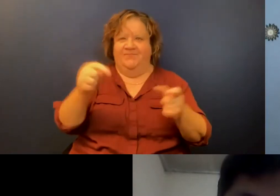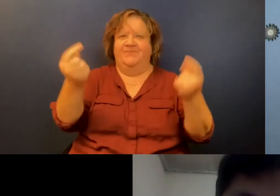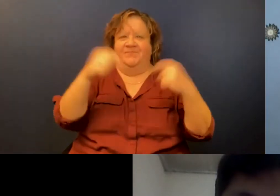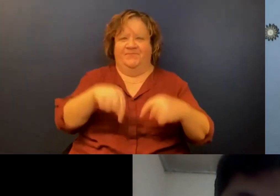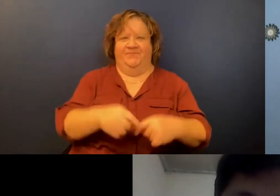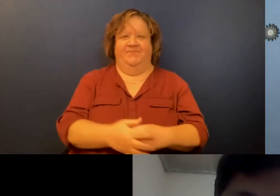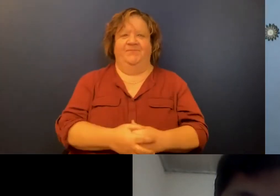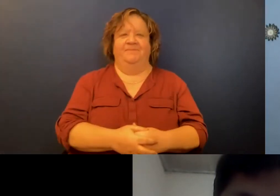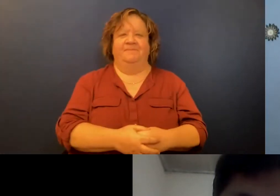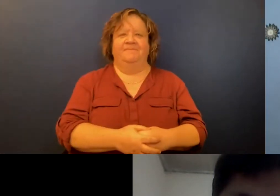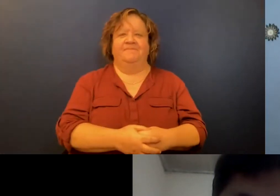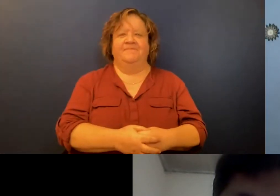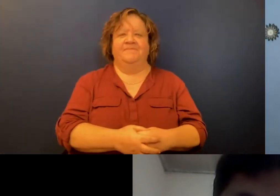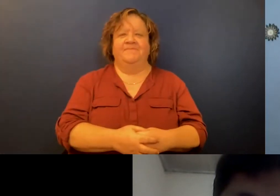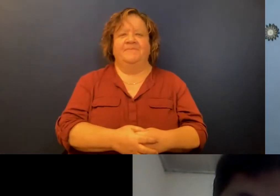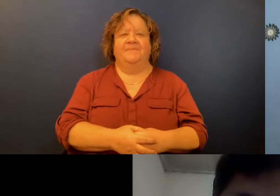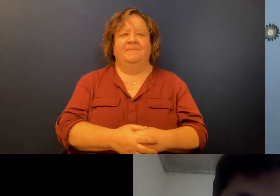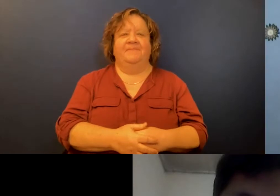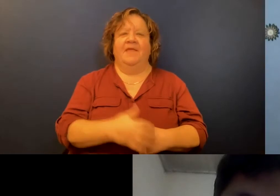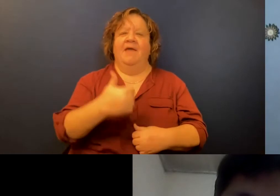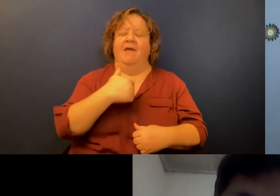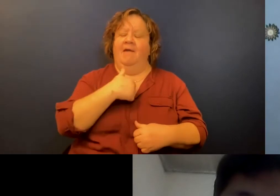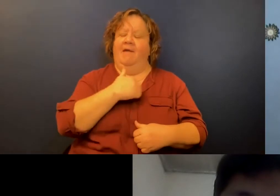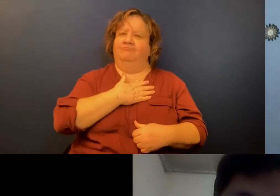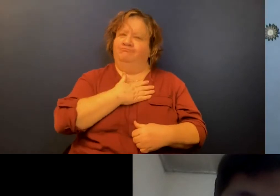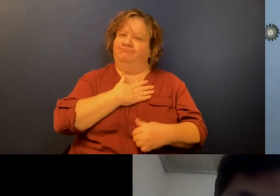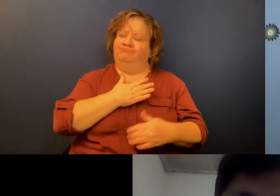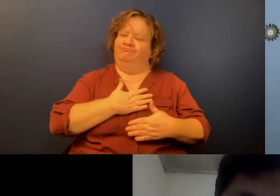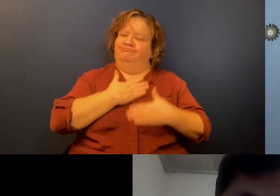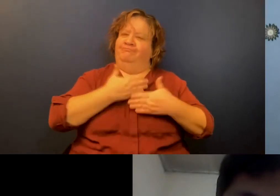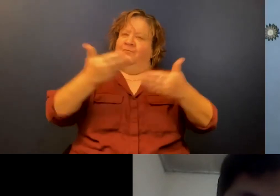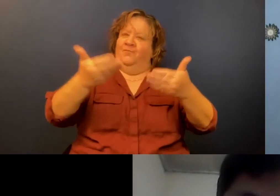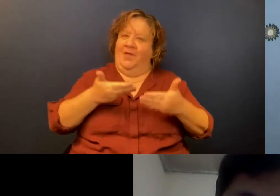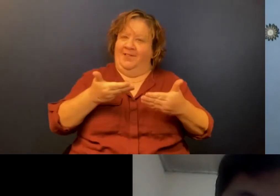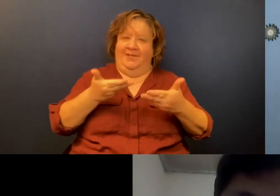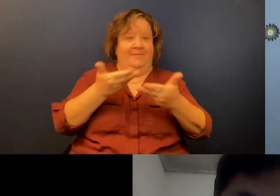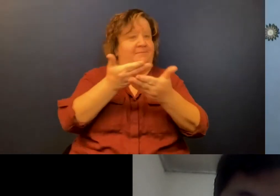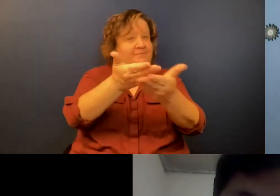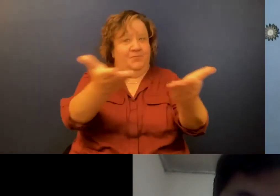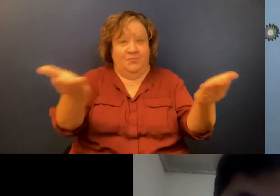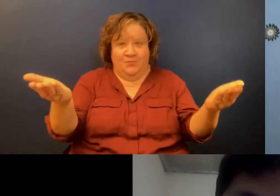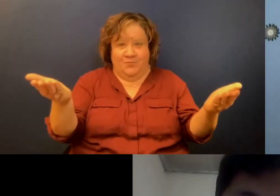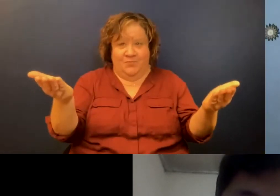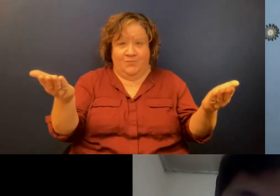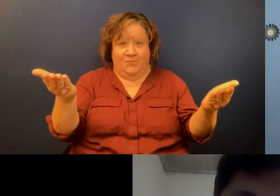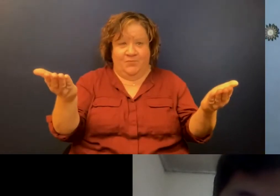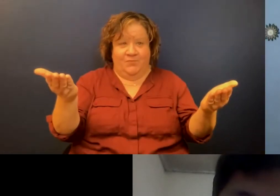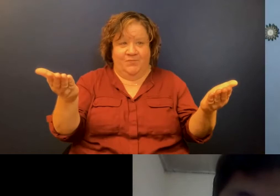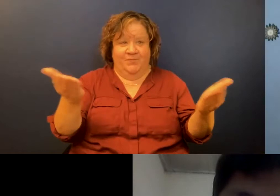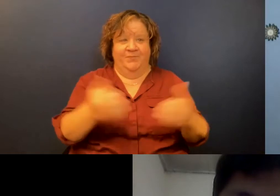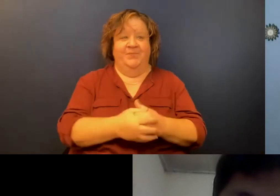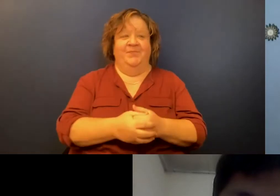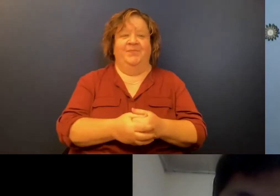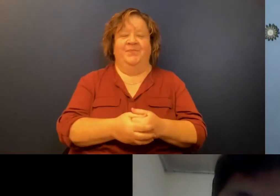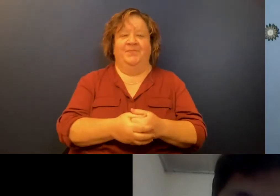great honor to welcome you for a second time. It's a great pleasure to give the